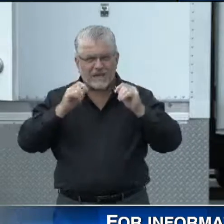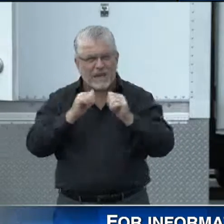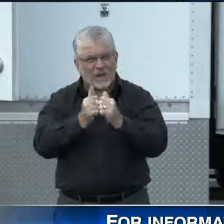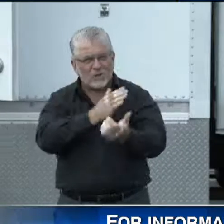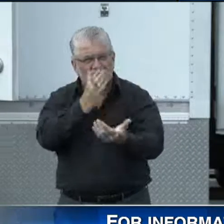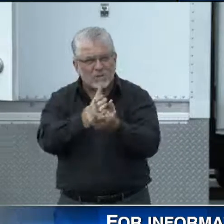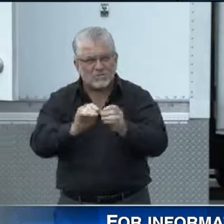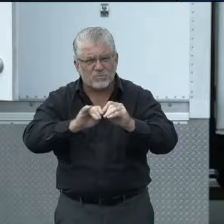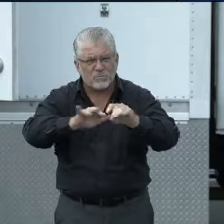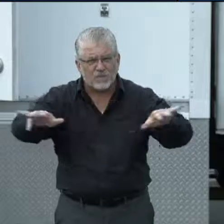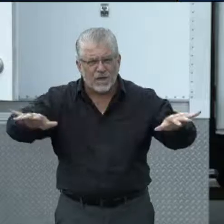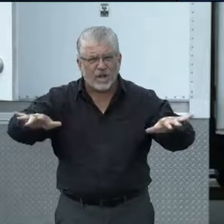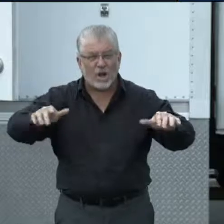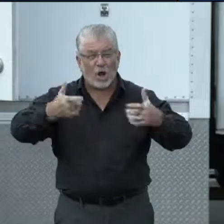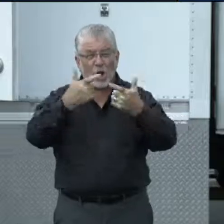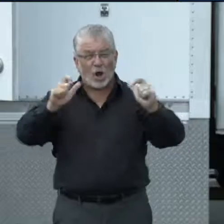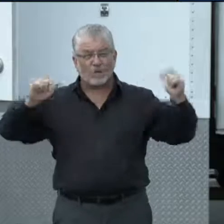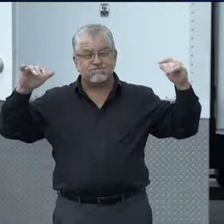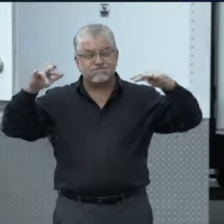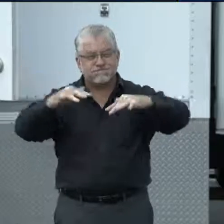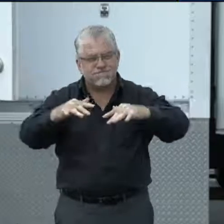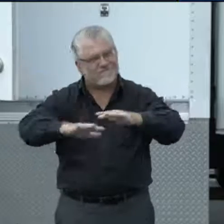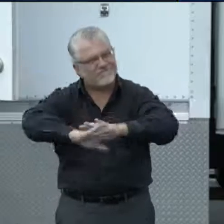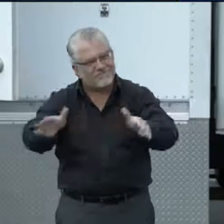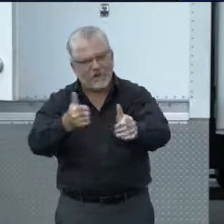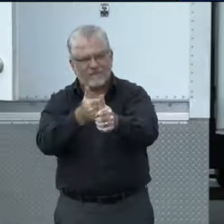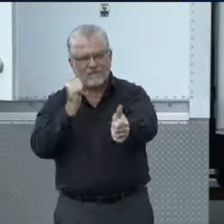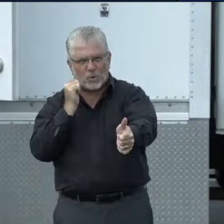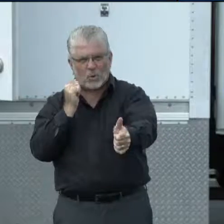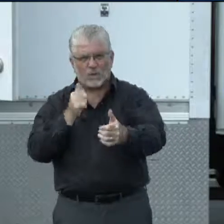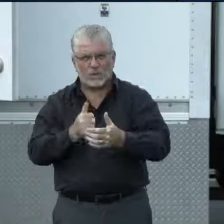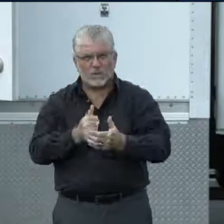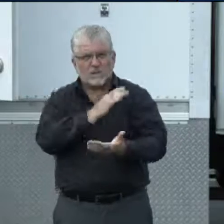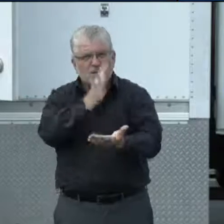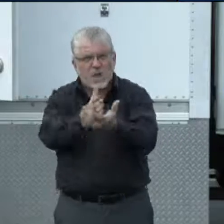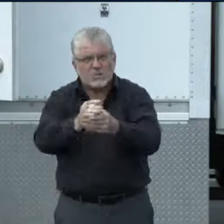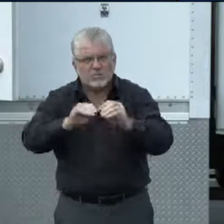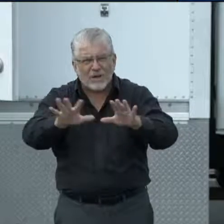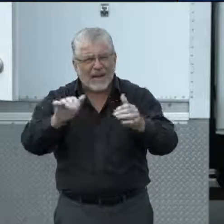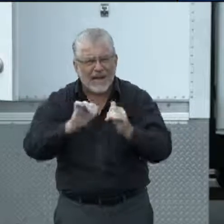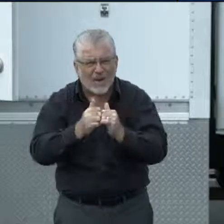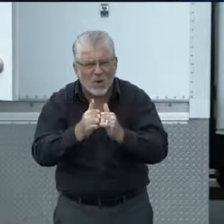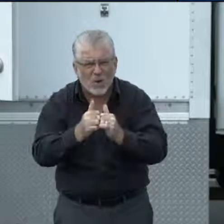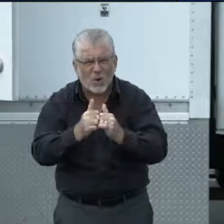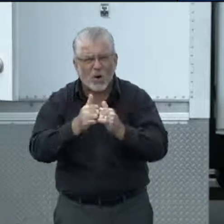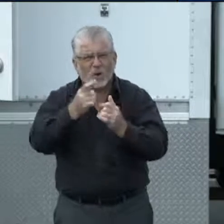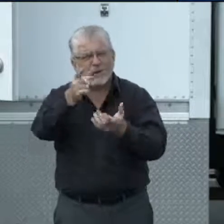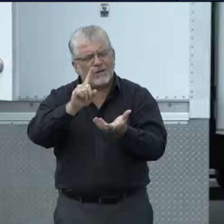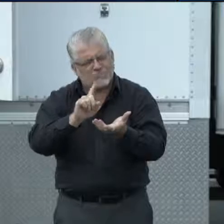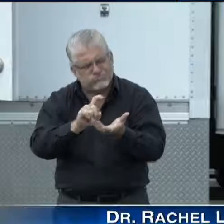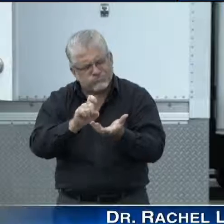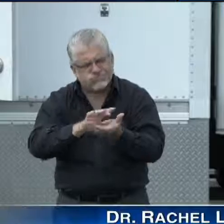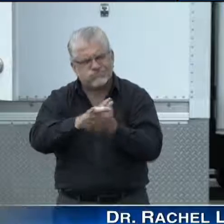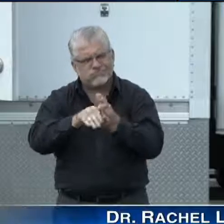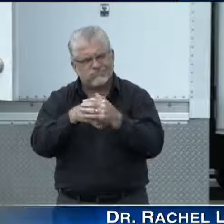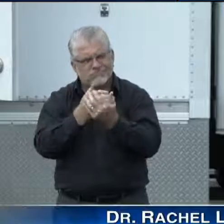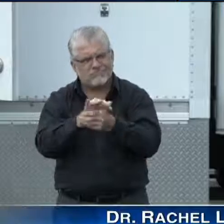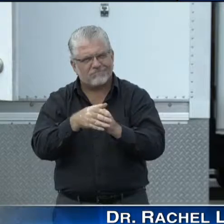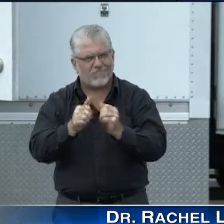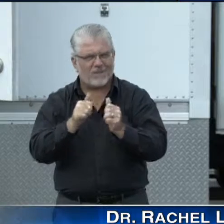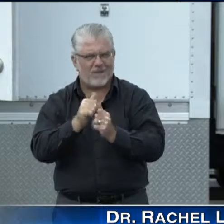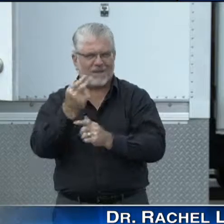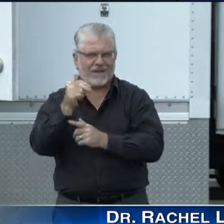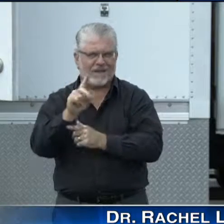large public gatherings. And you are stopping the spread when you use hand sanitizer and wash your hands